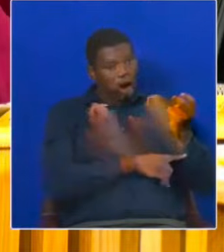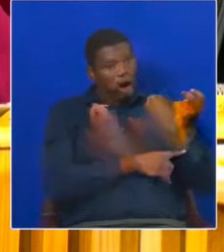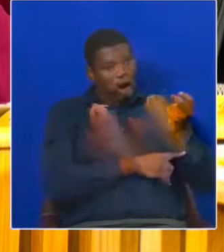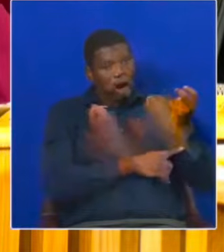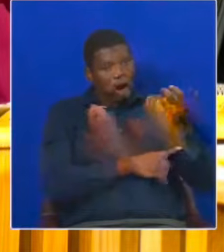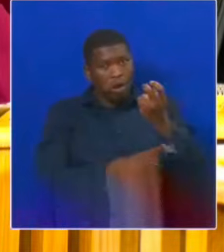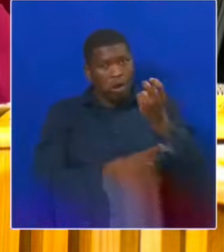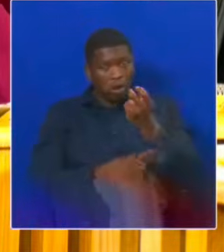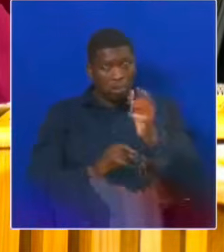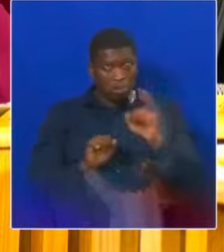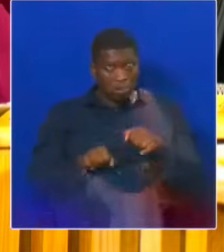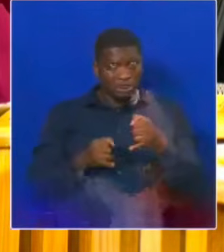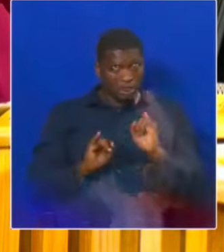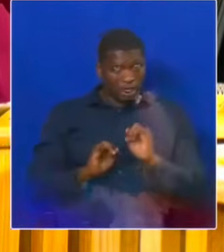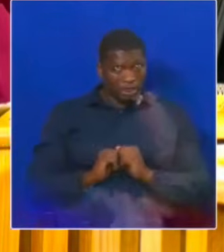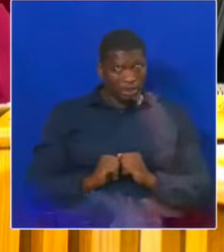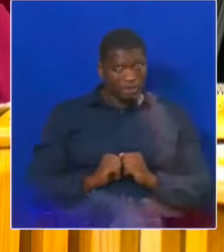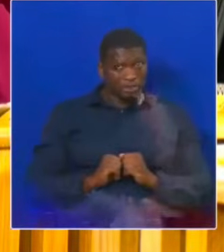till today?